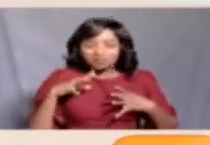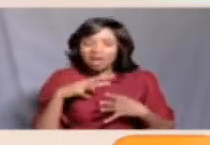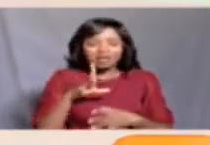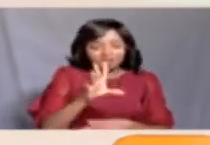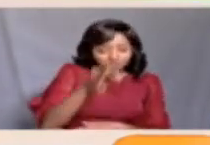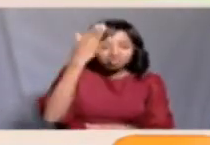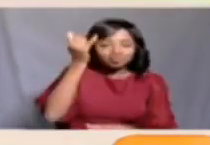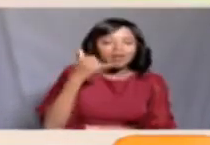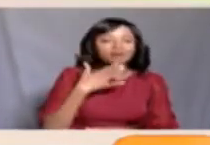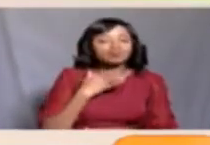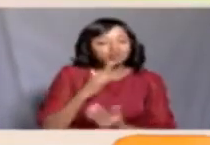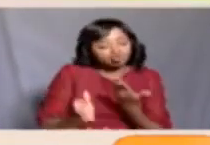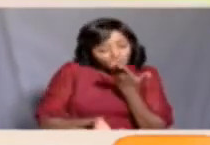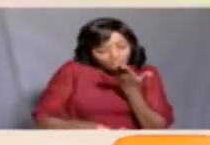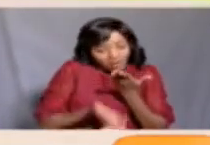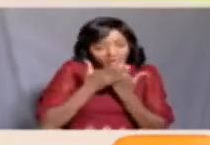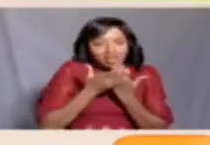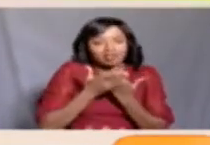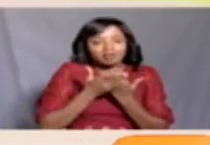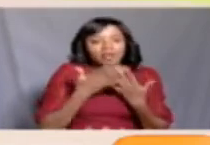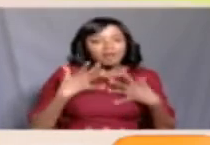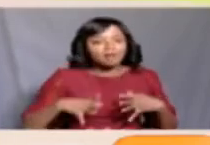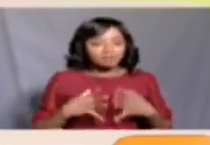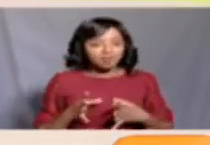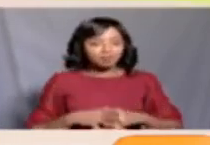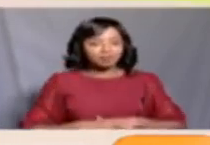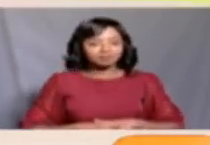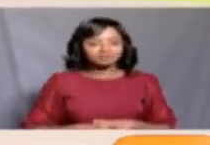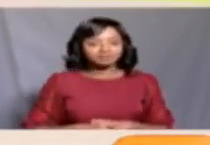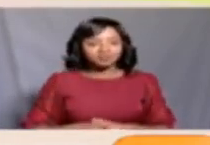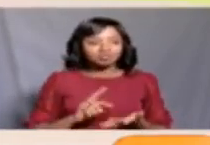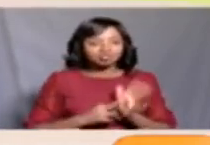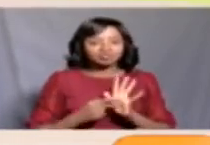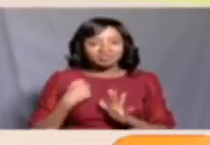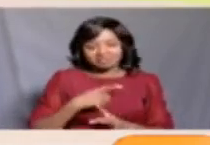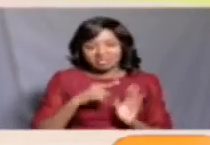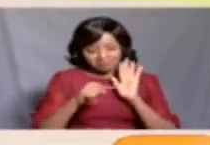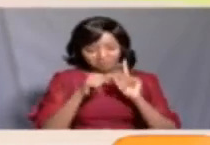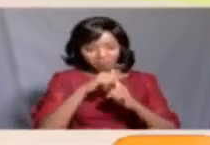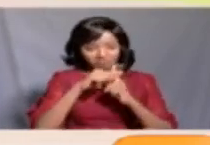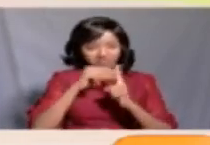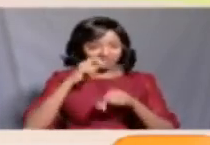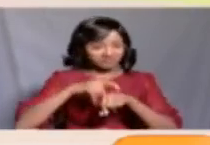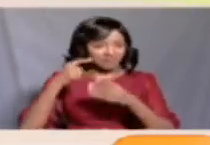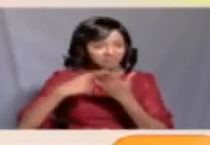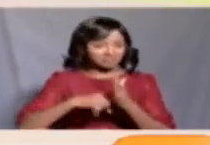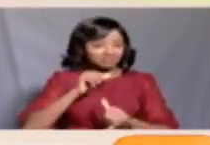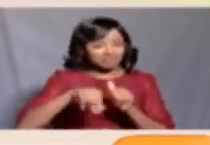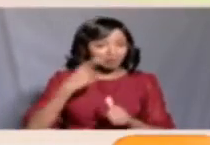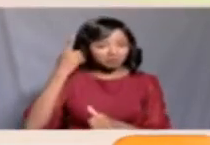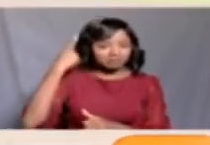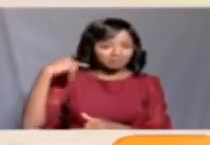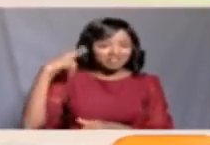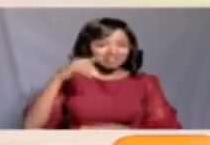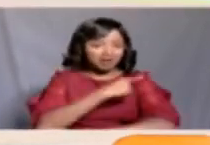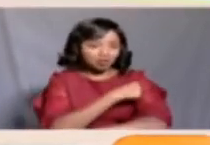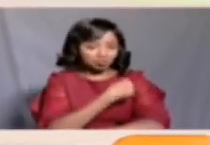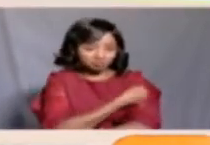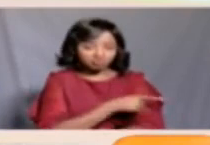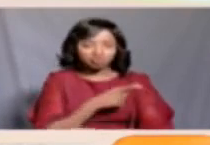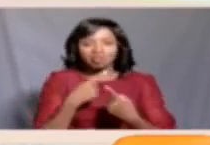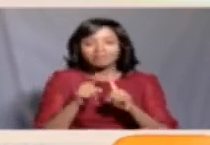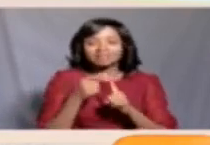So I kind of, you know, I'm more moderate when I talk about Mathare than most, but it's because I've seen it and I've talked to some of them. Their